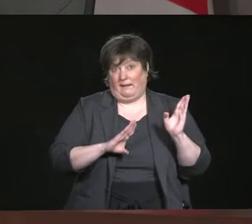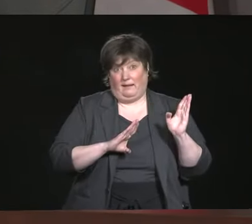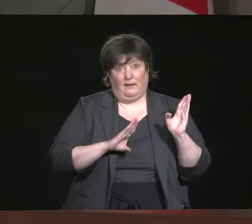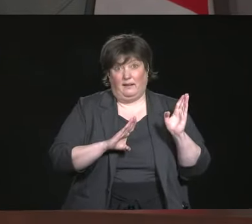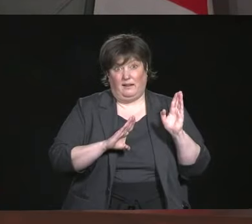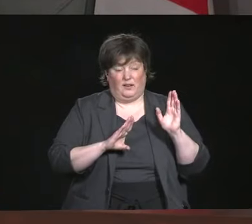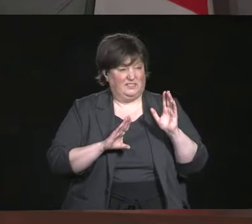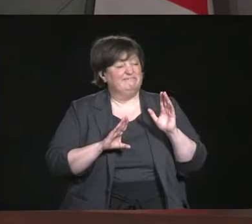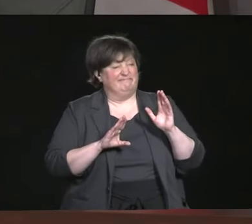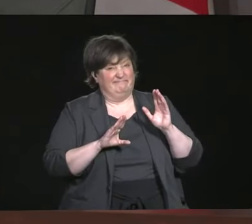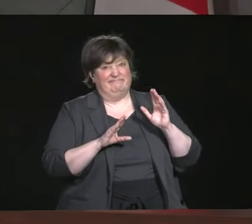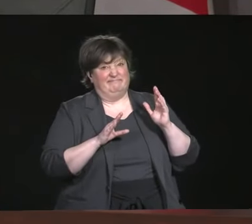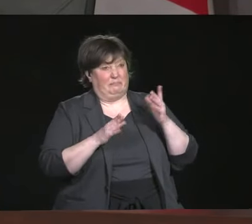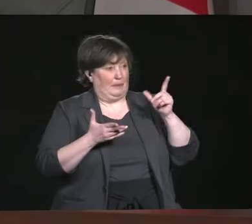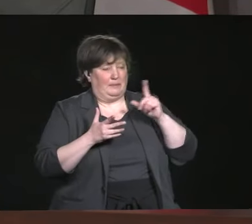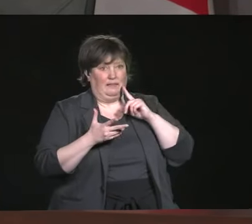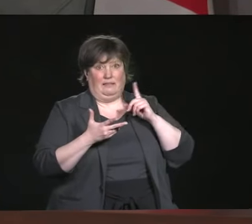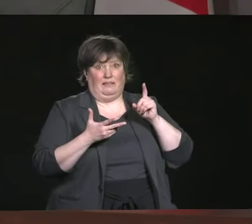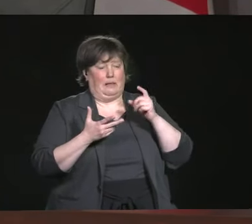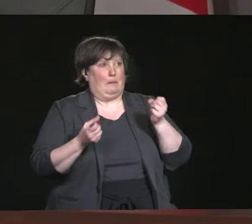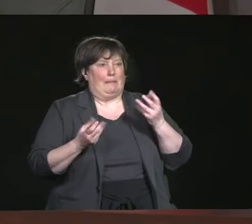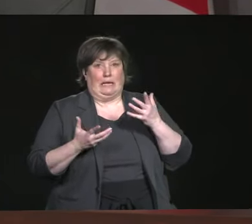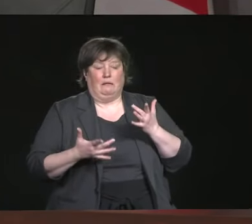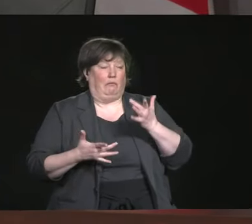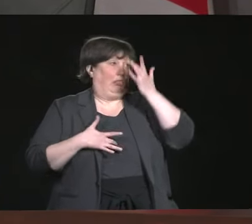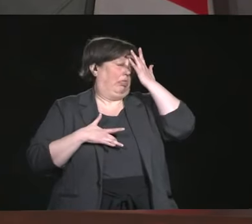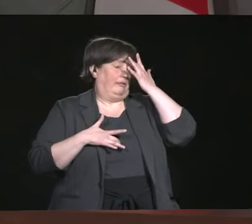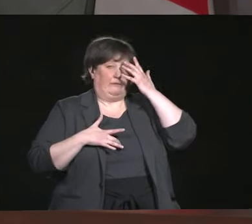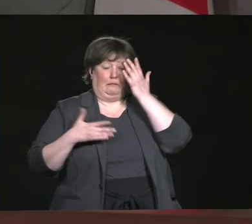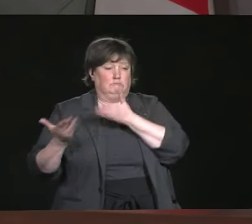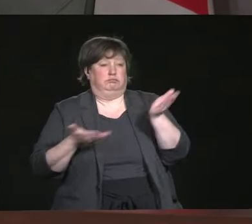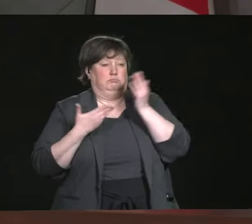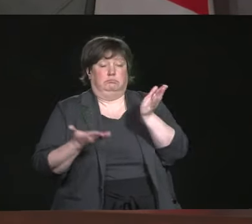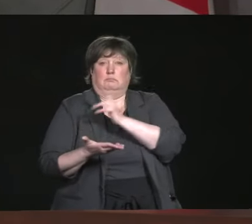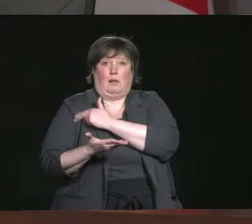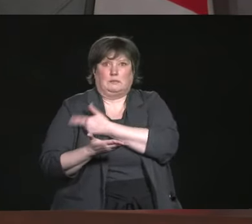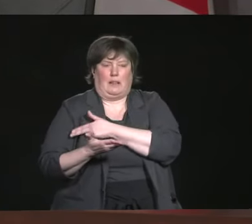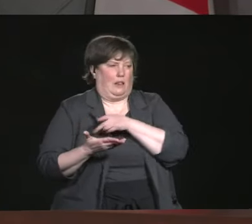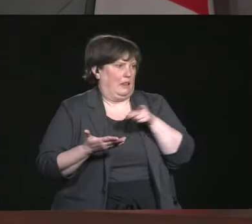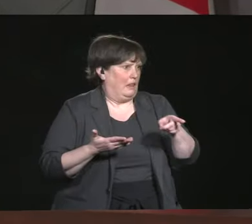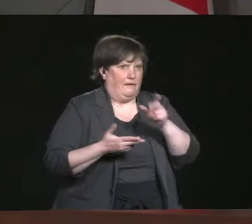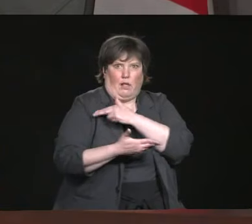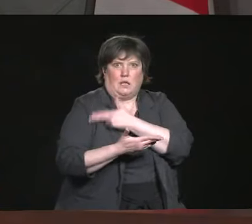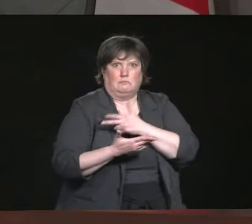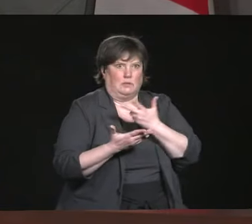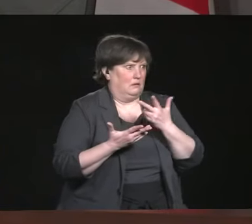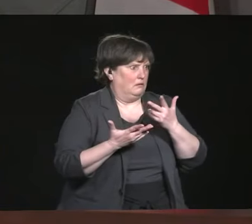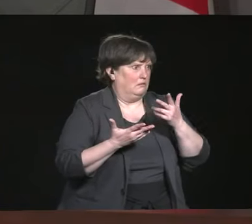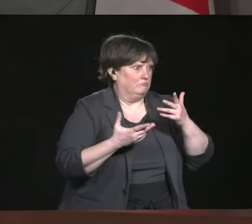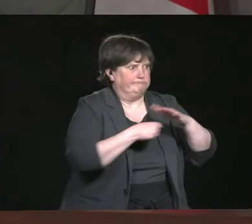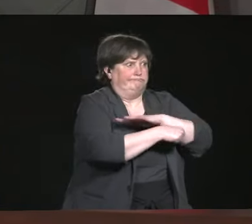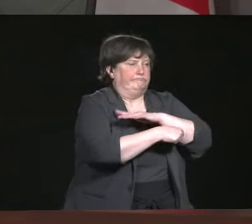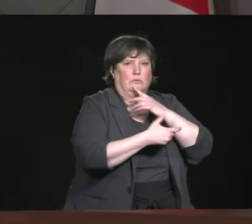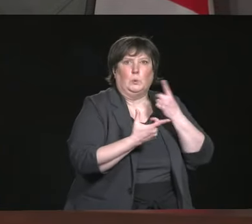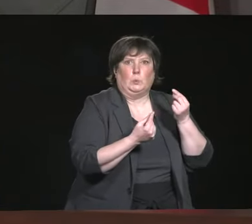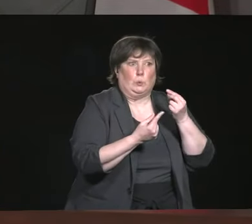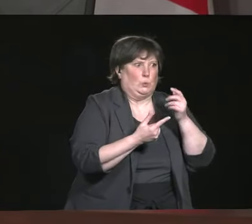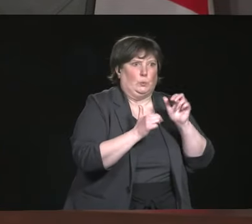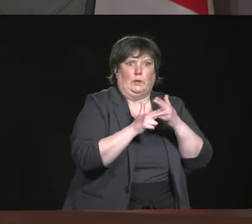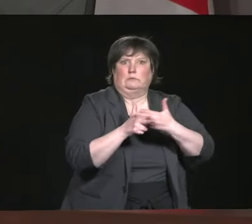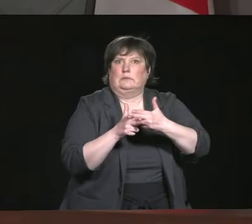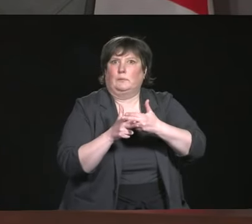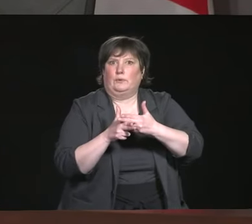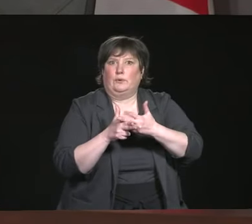patients, alternative sites for evaluating patients. How do you house people who are mildly sick